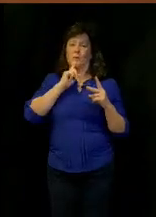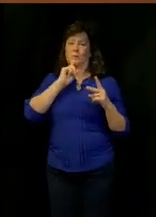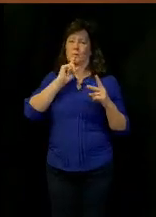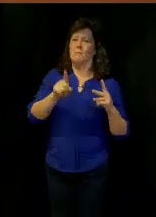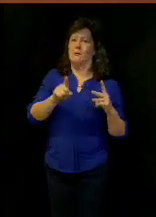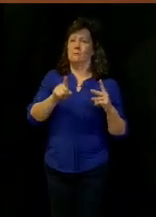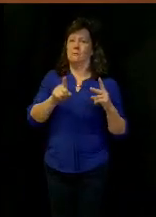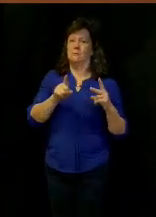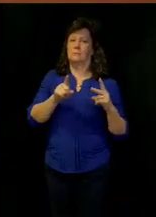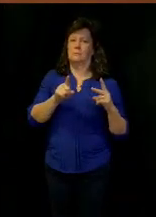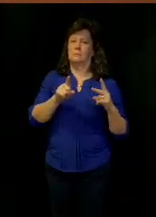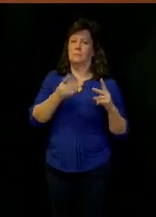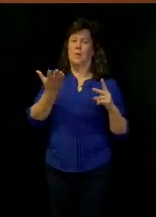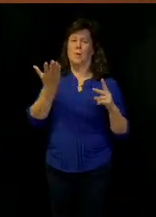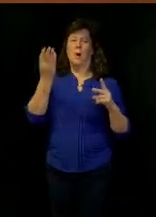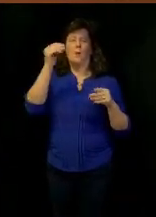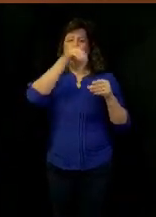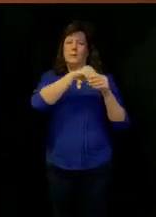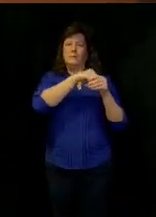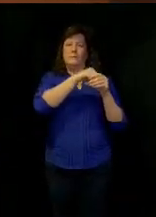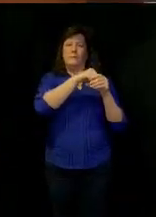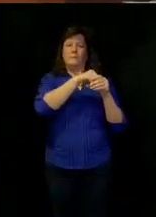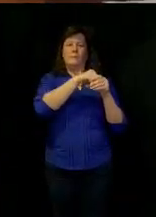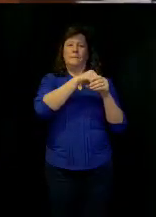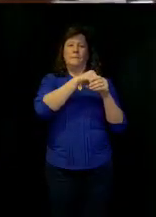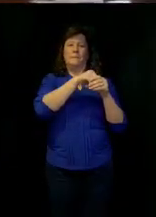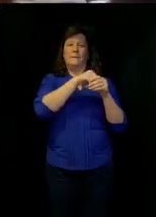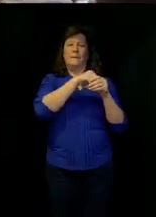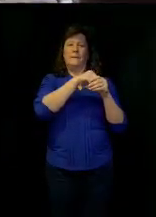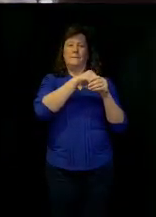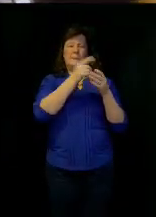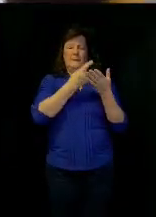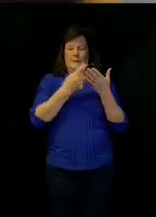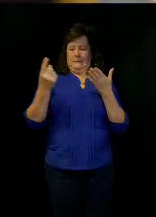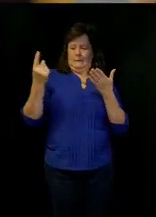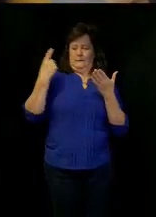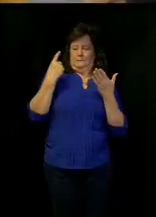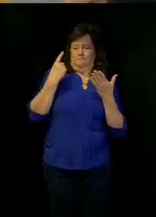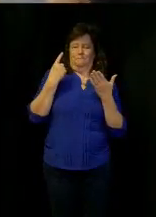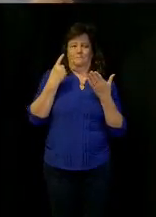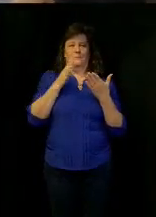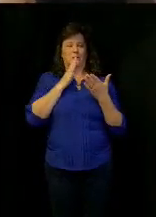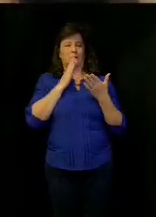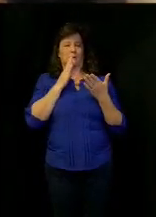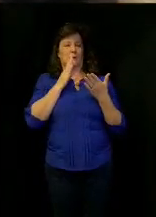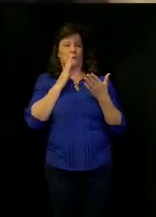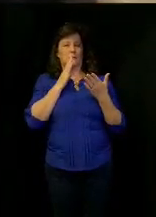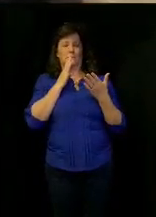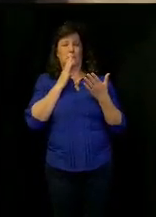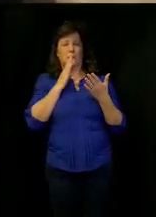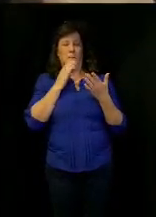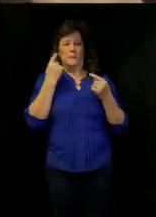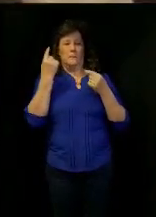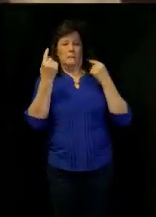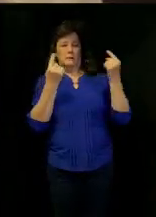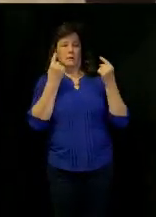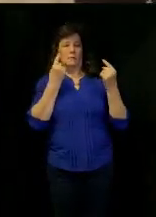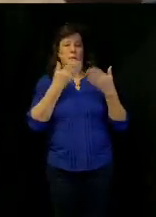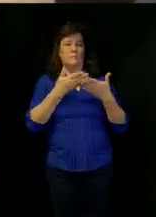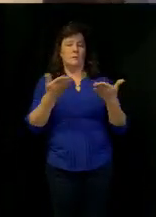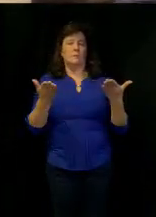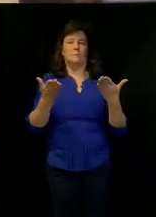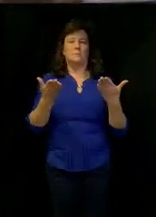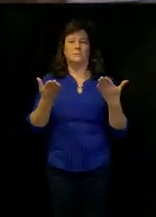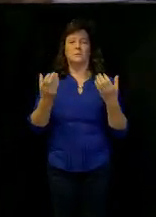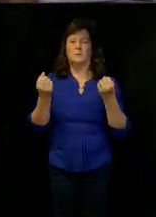of. This past week I've been thinking about stuff and I was talking to some guys this morning and you know, so many times we